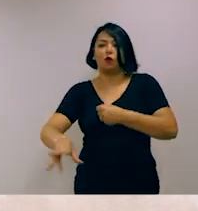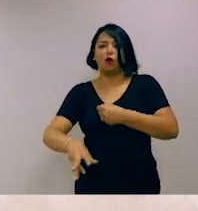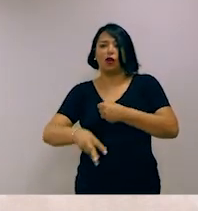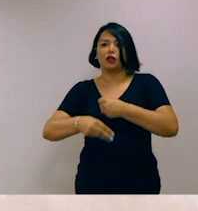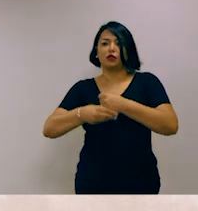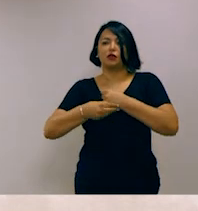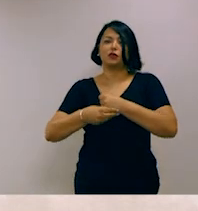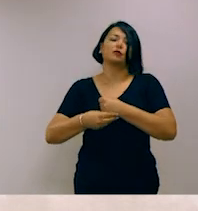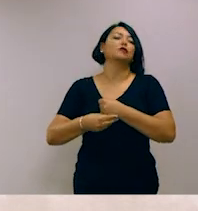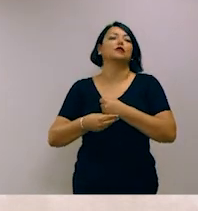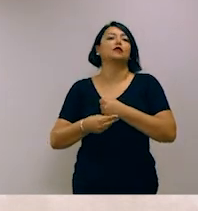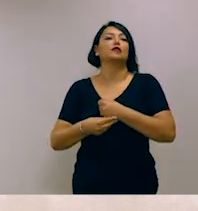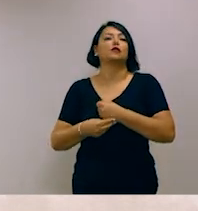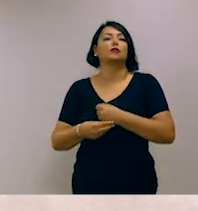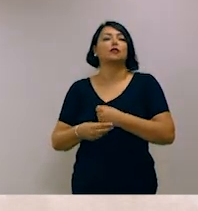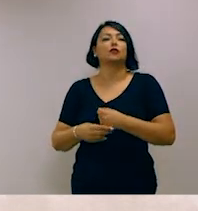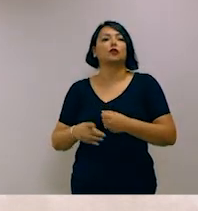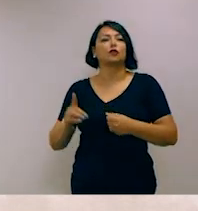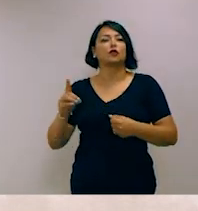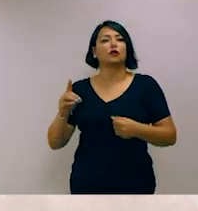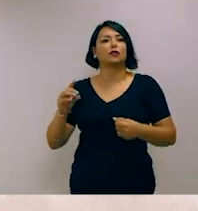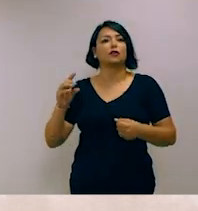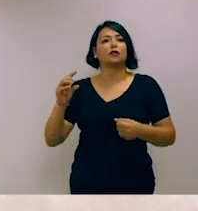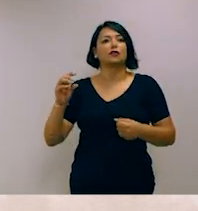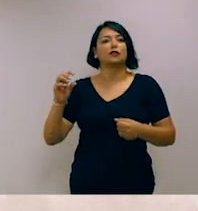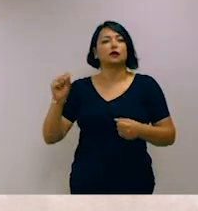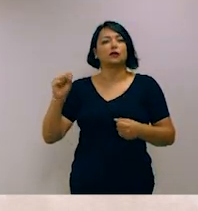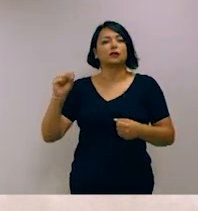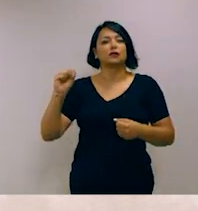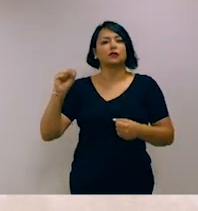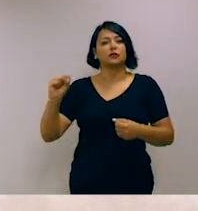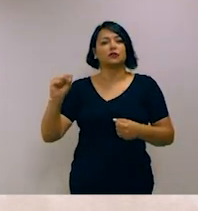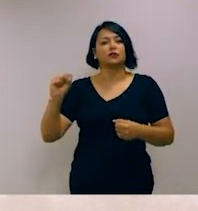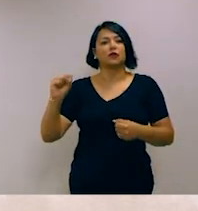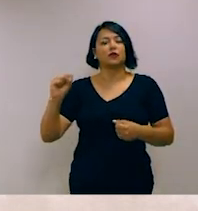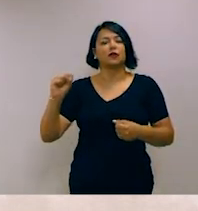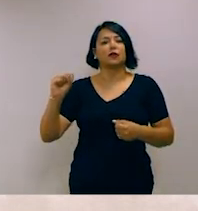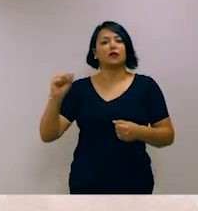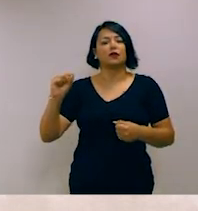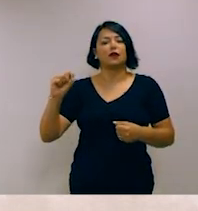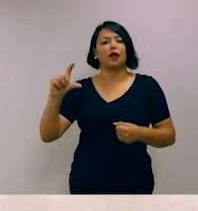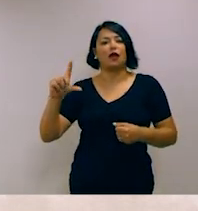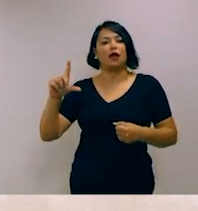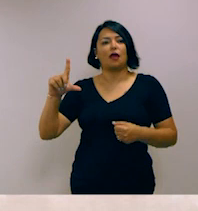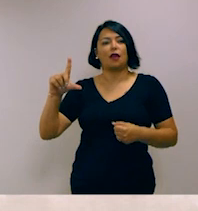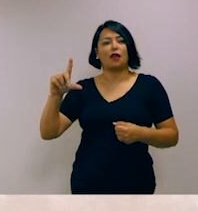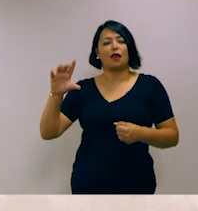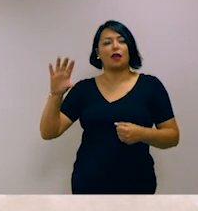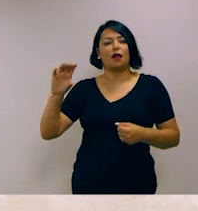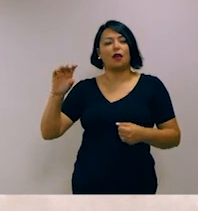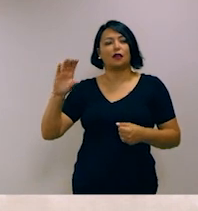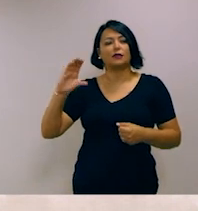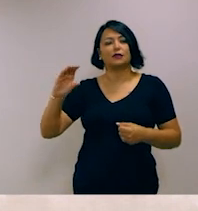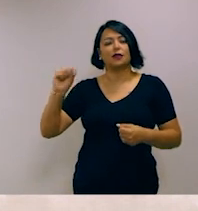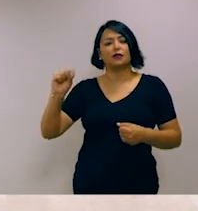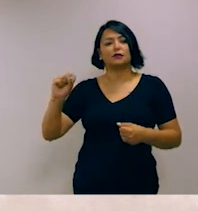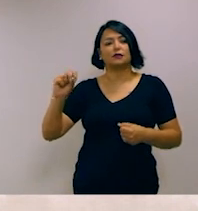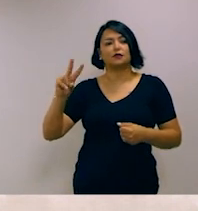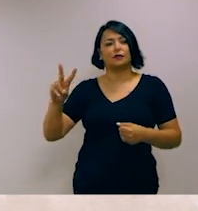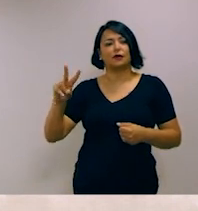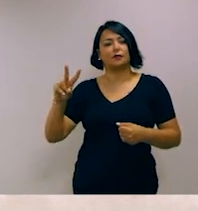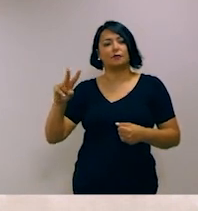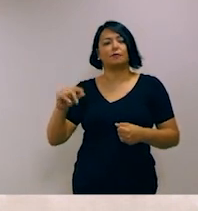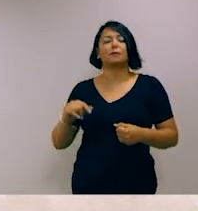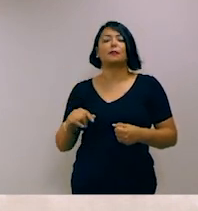relevant. They were stored in CSV format, and the text was